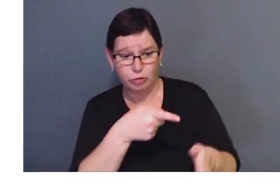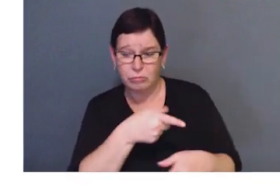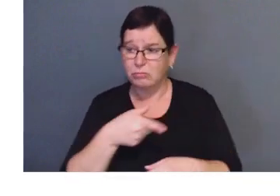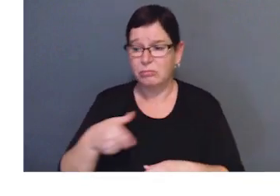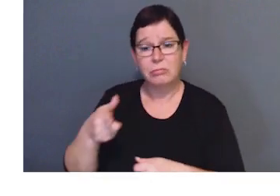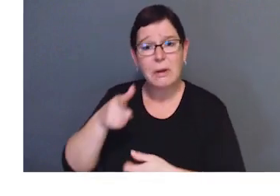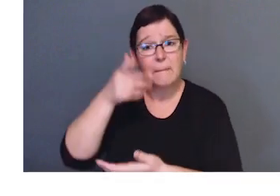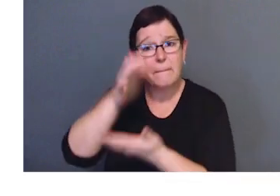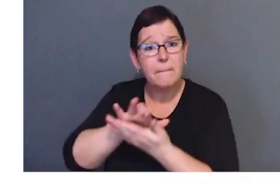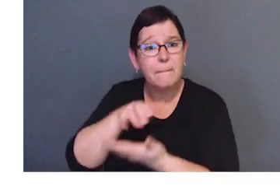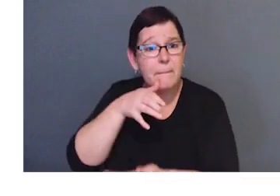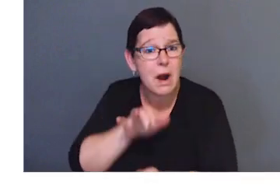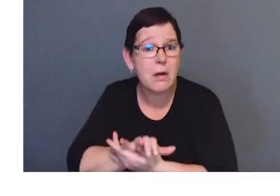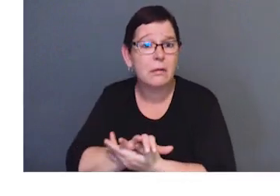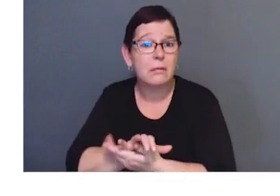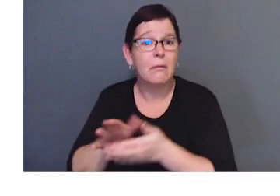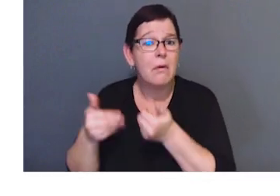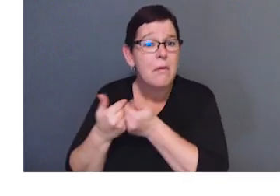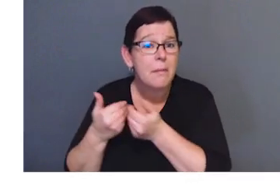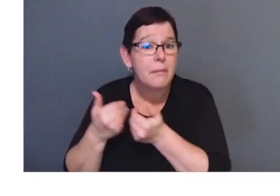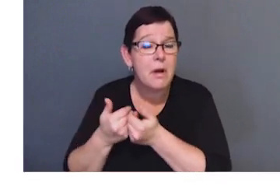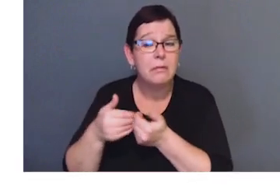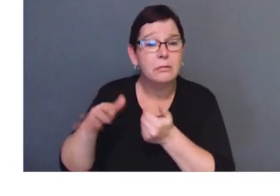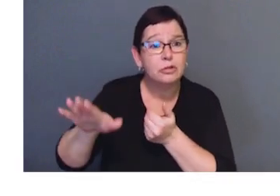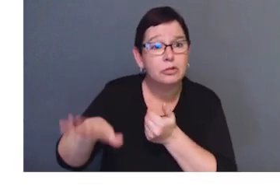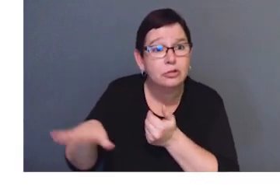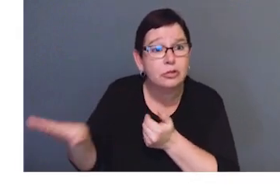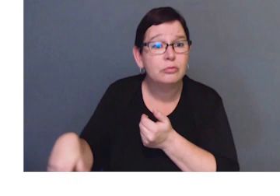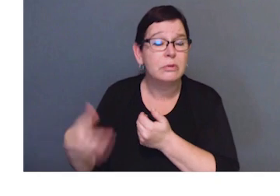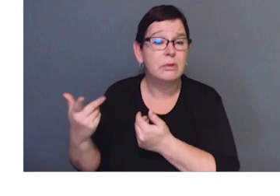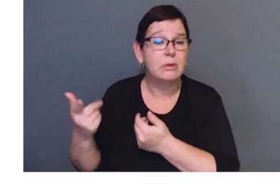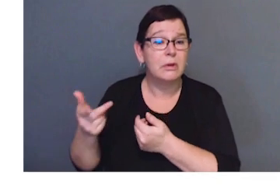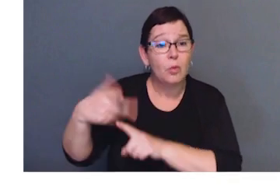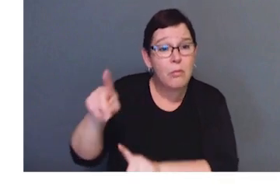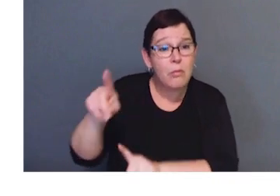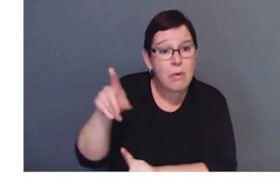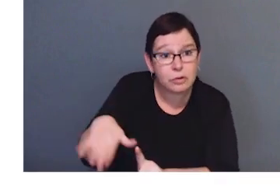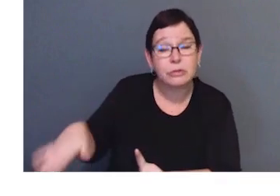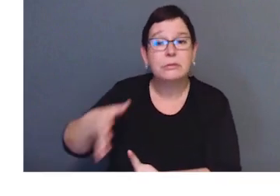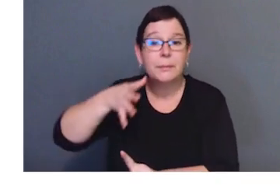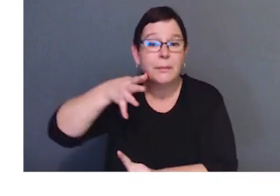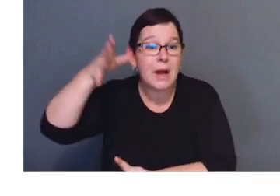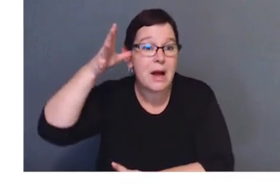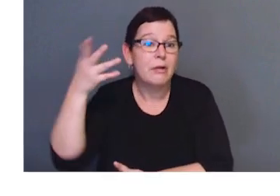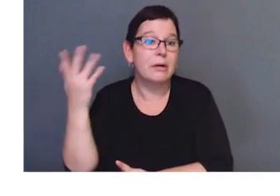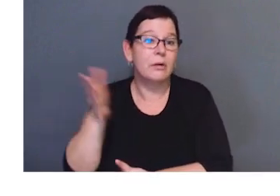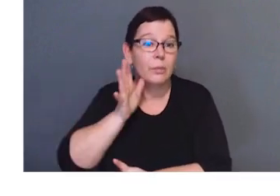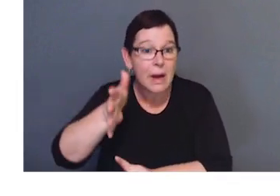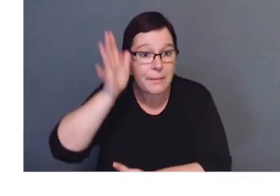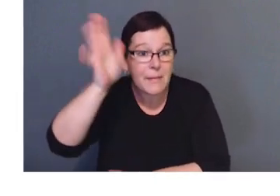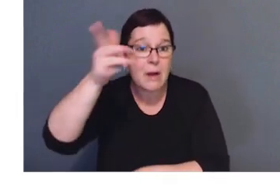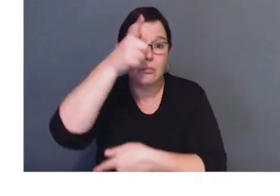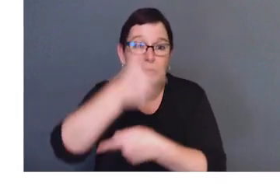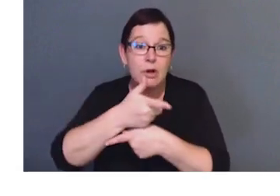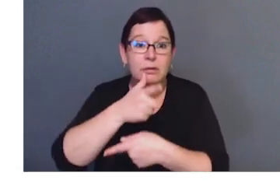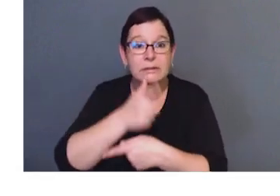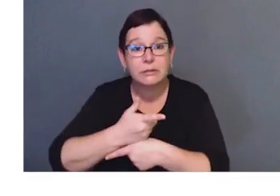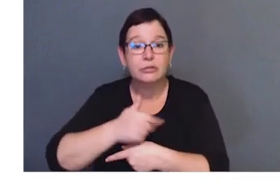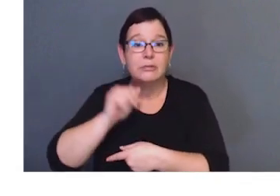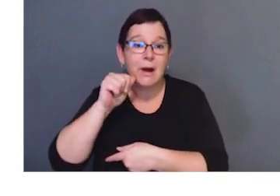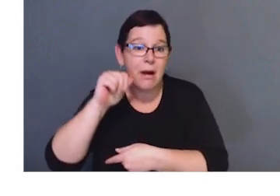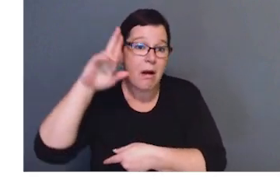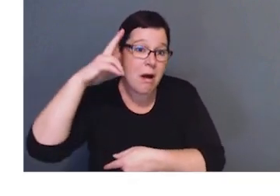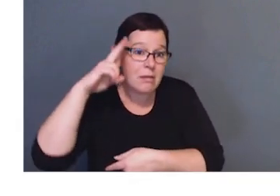parent, grandparent, brother, sister, uncle, aunt, niece,